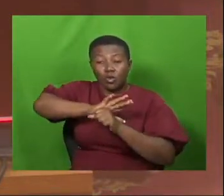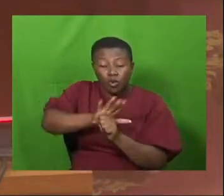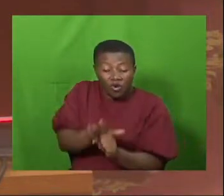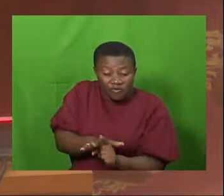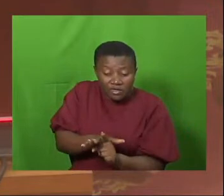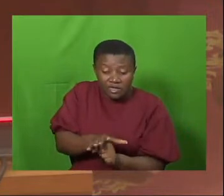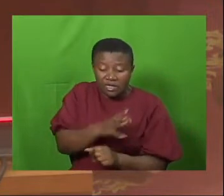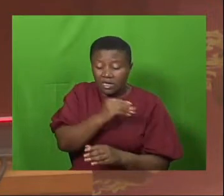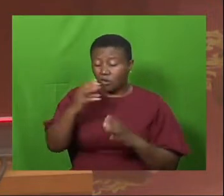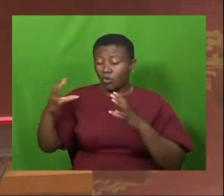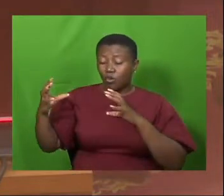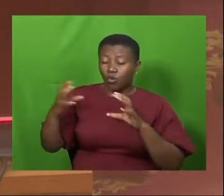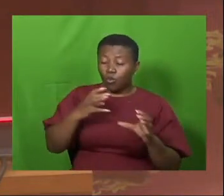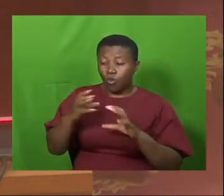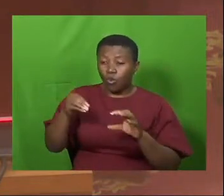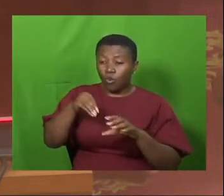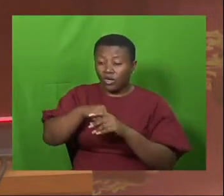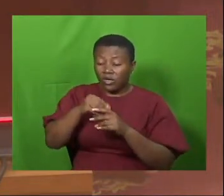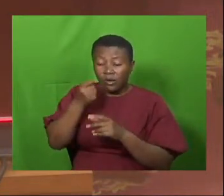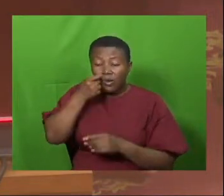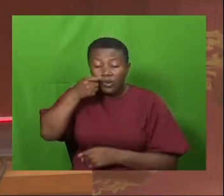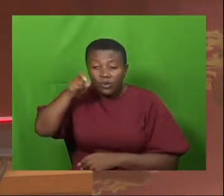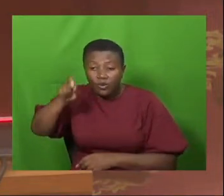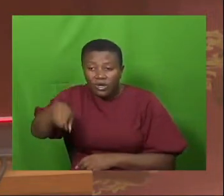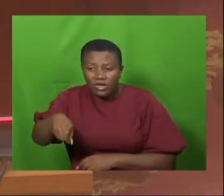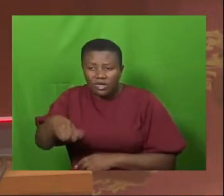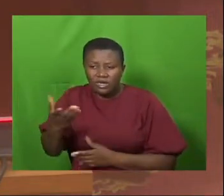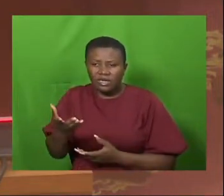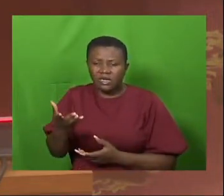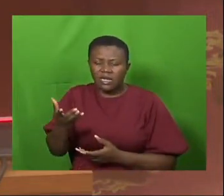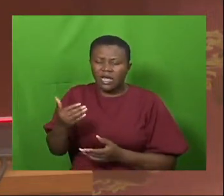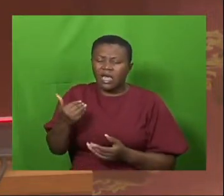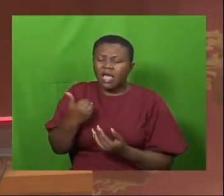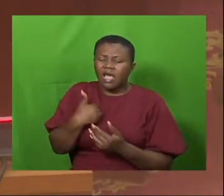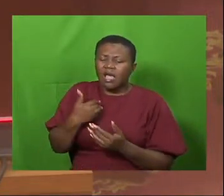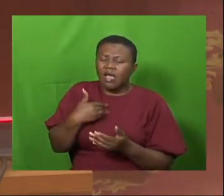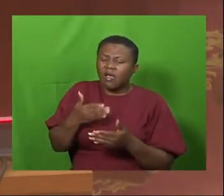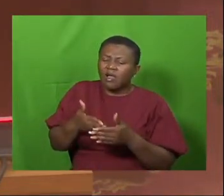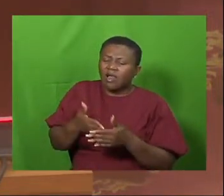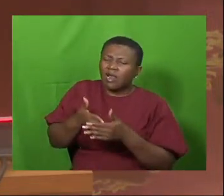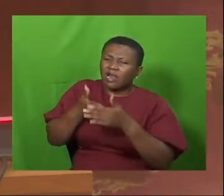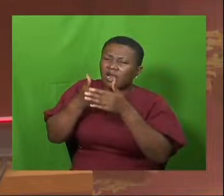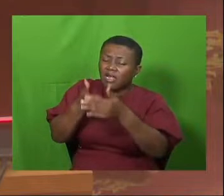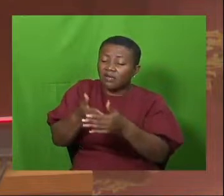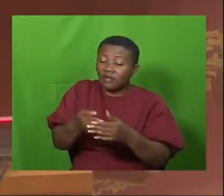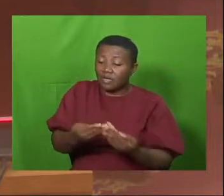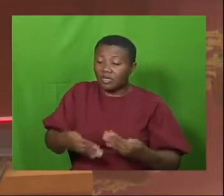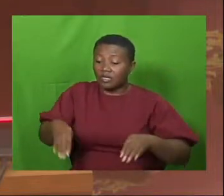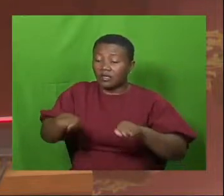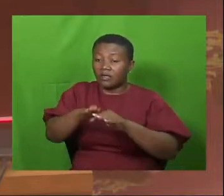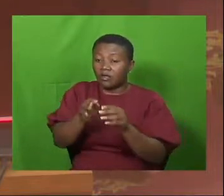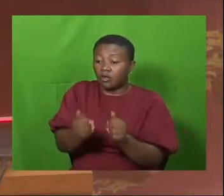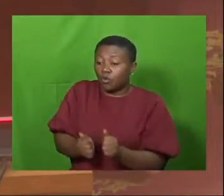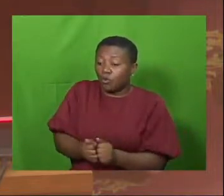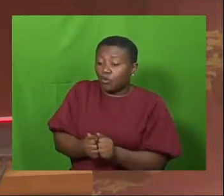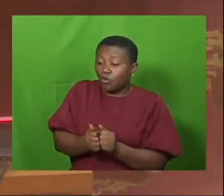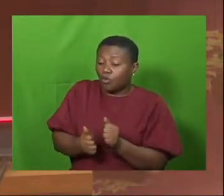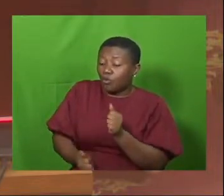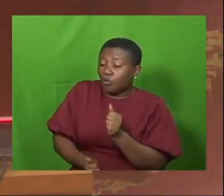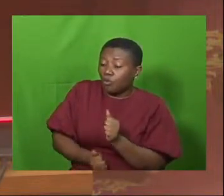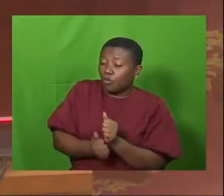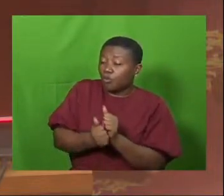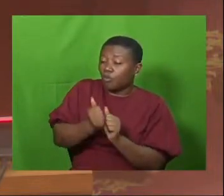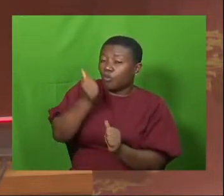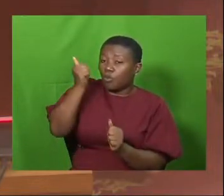in Ukraine, these have decimated even the most advanced and robust economies